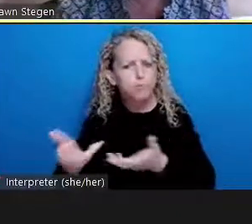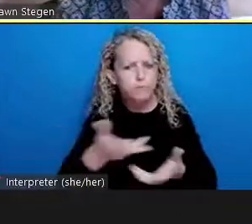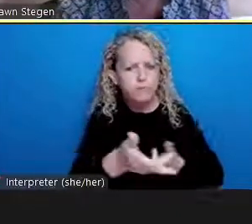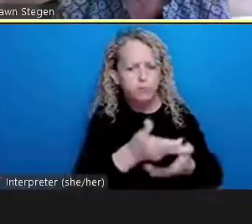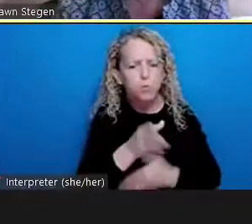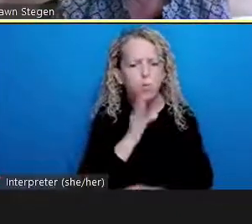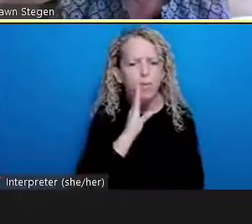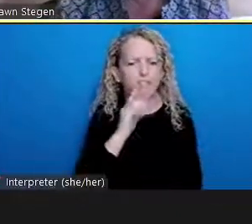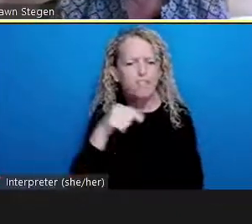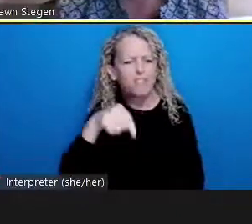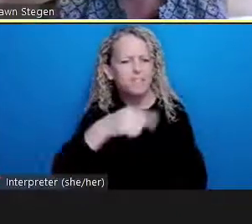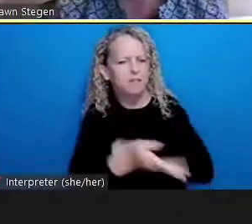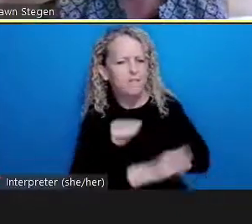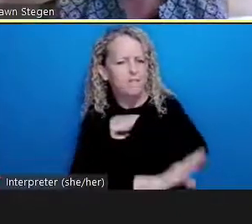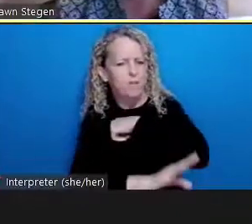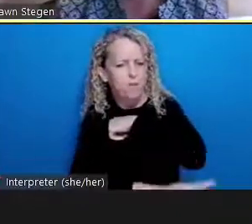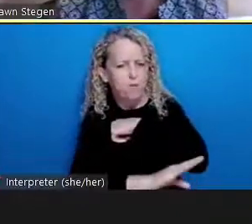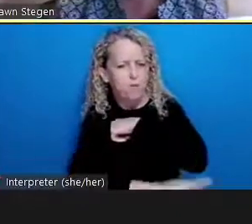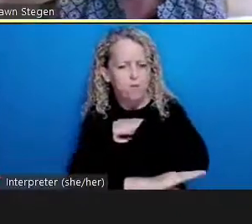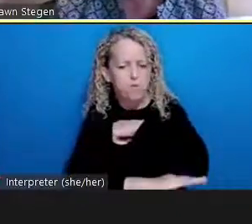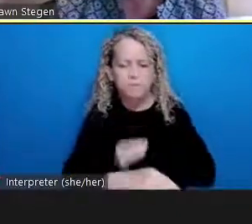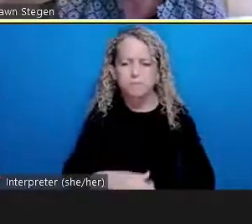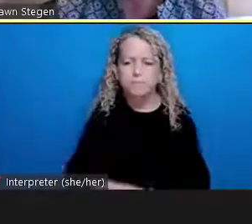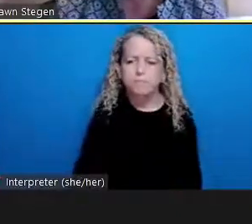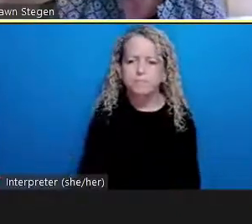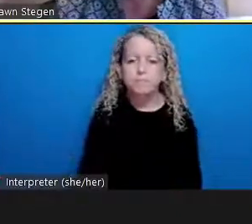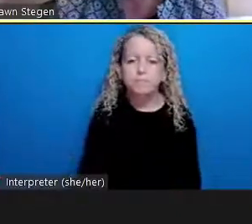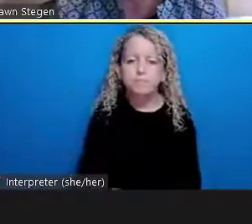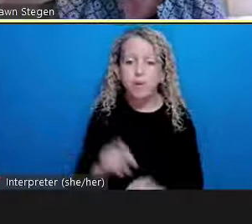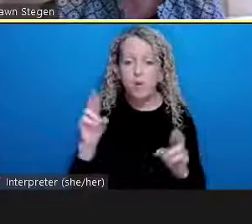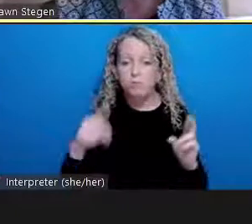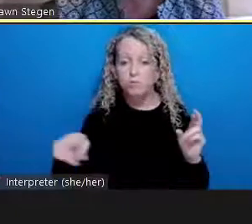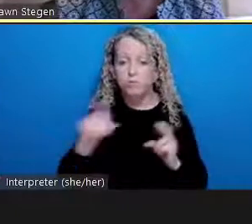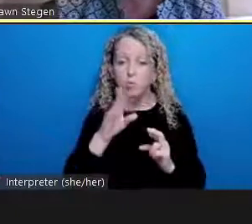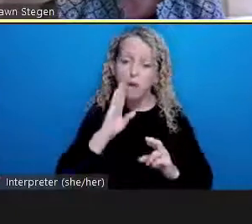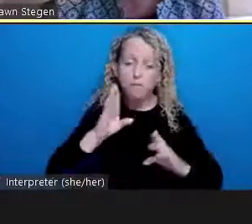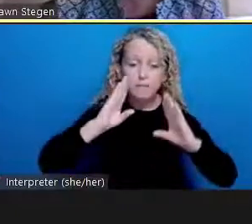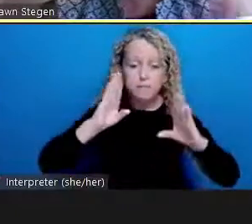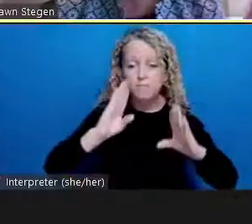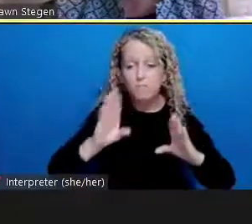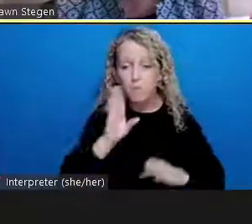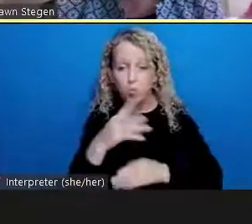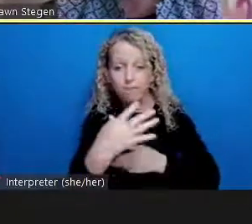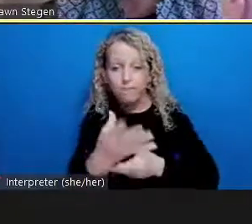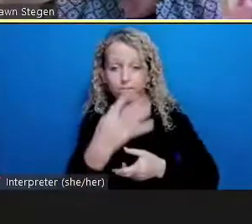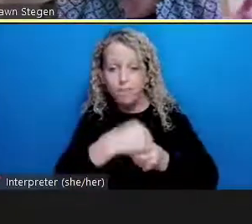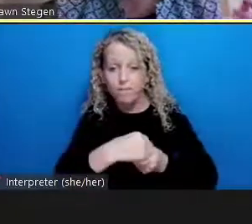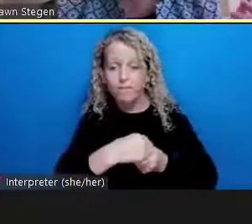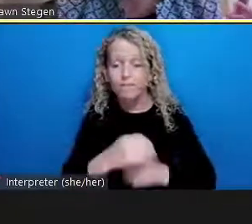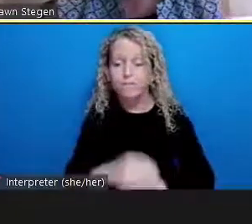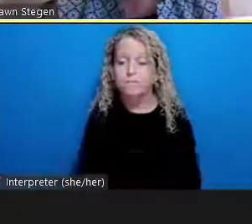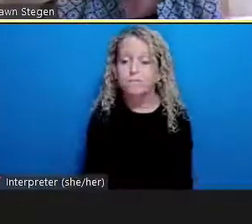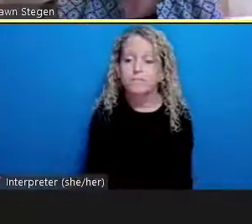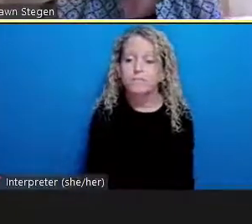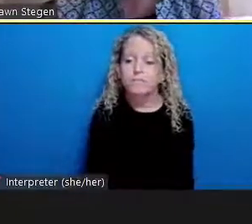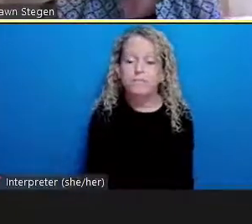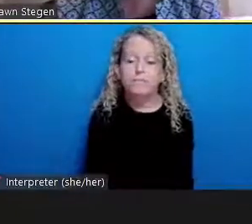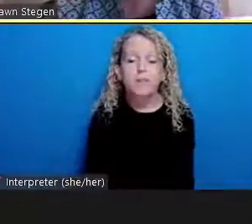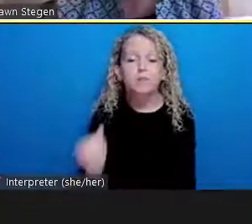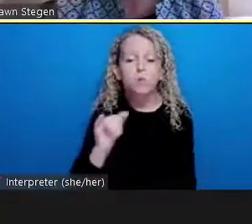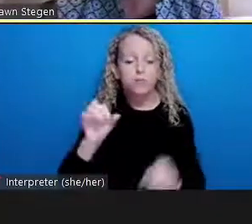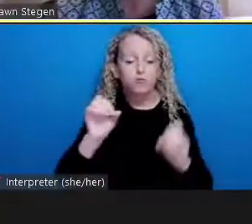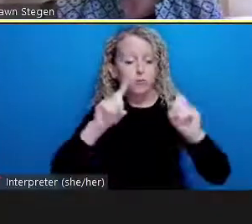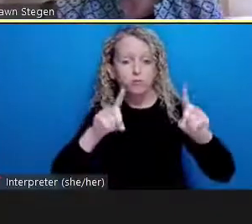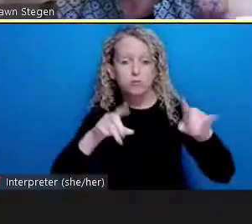fall. So again, just hope you'll watch for that and participate. As it relates to the education standards, which is